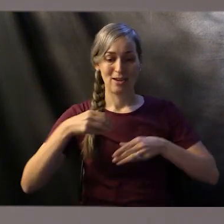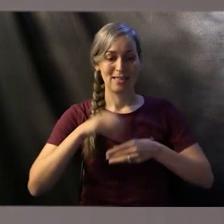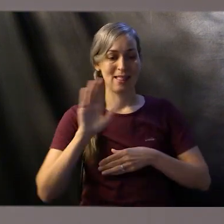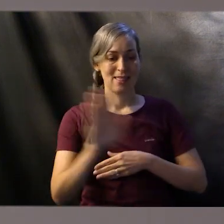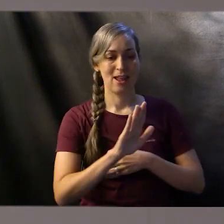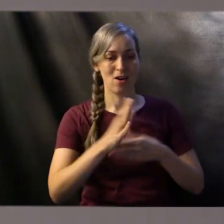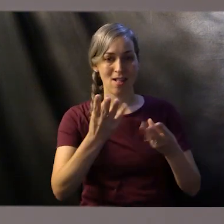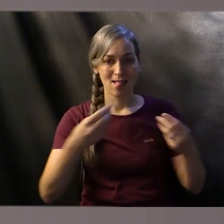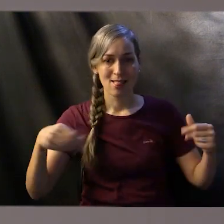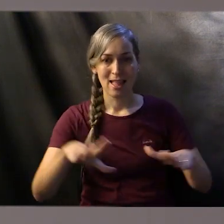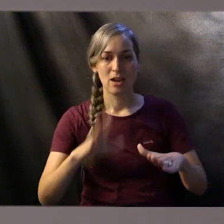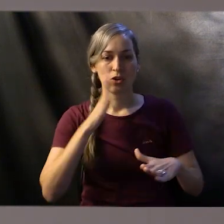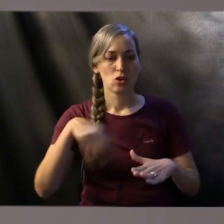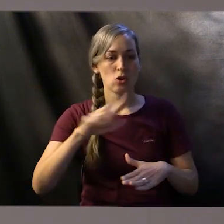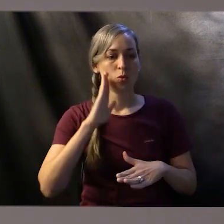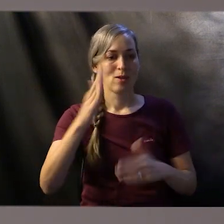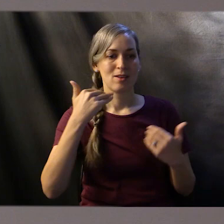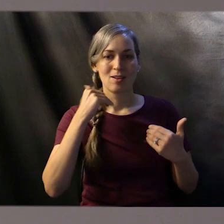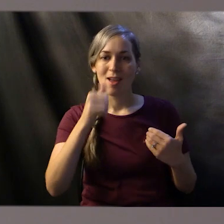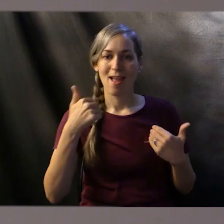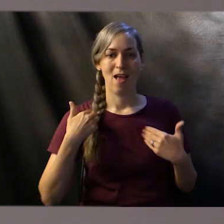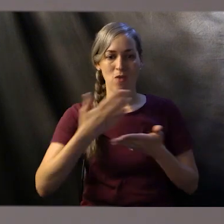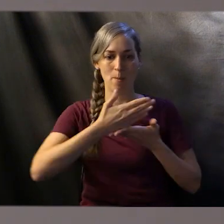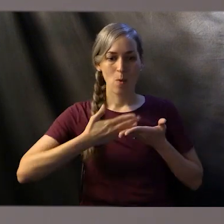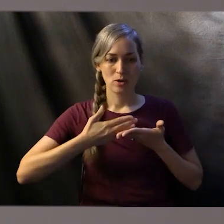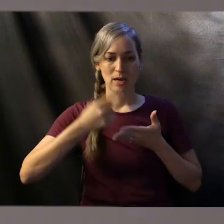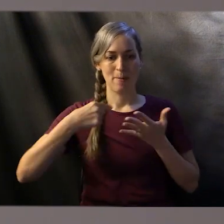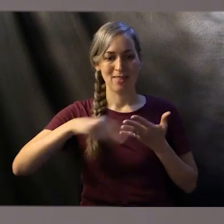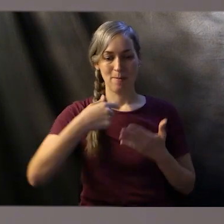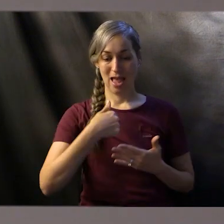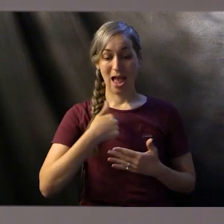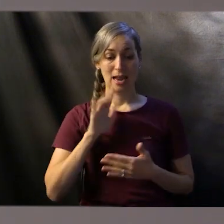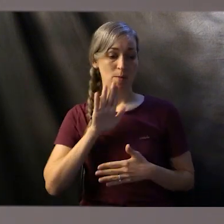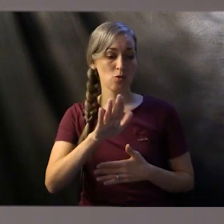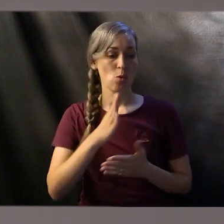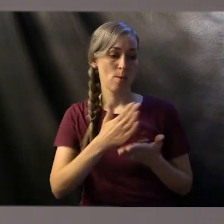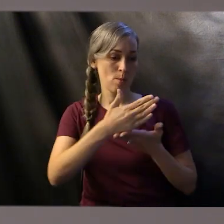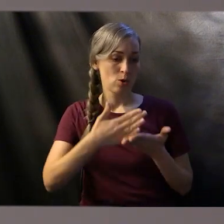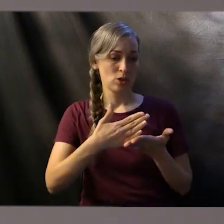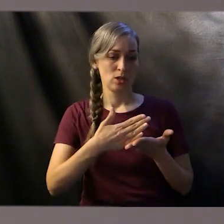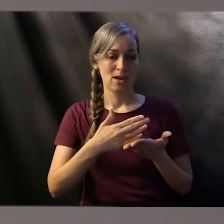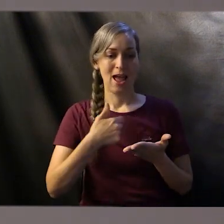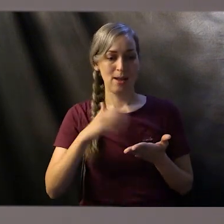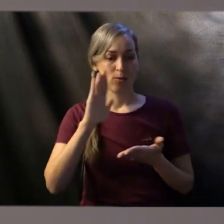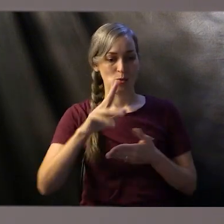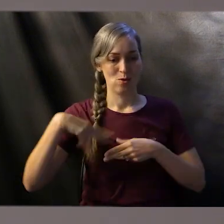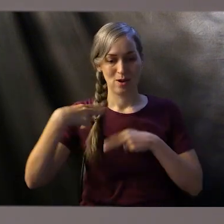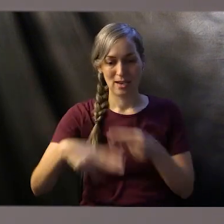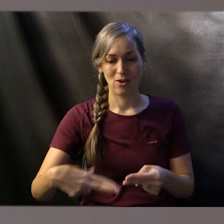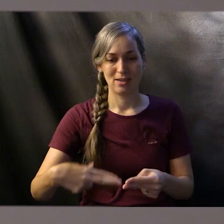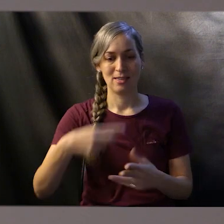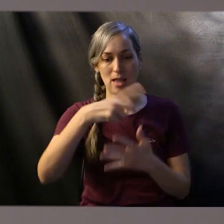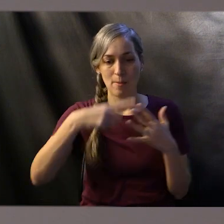neither shall you have any portion among them. I am your portion in your inheritance among the people